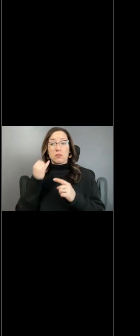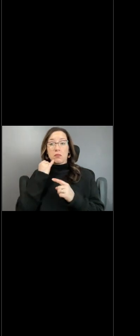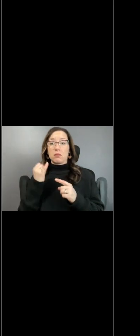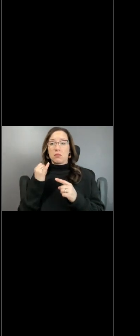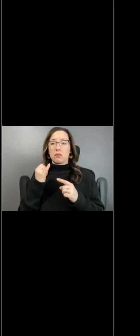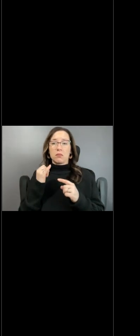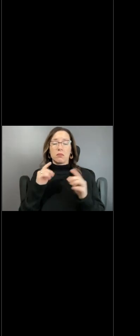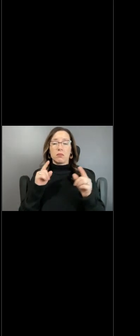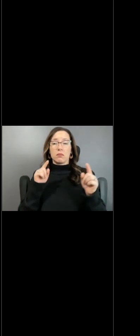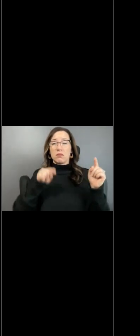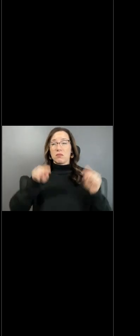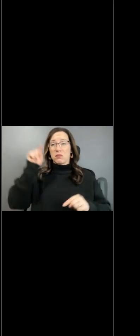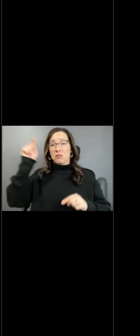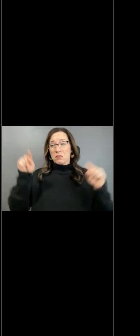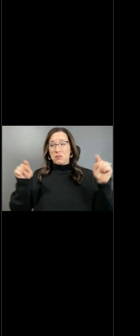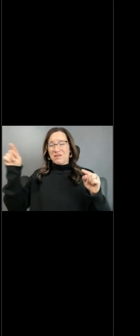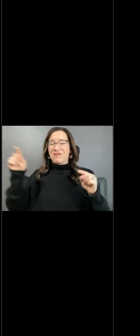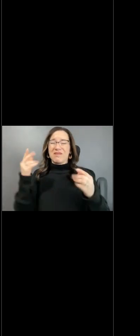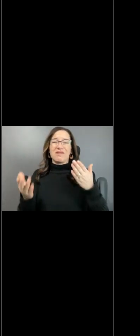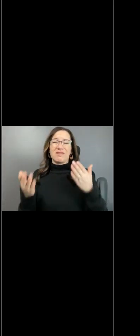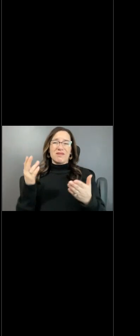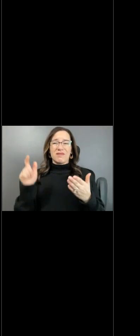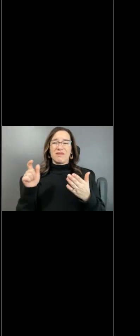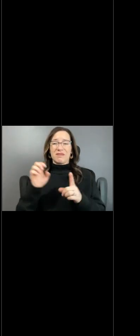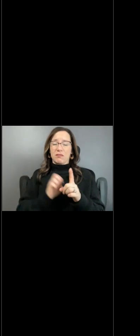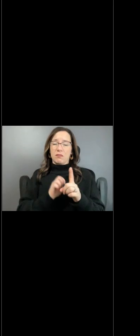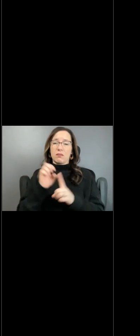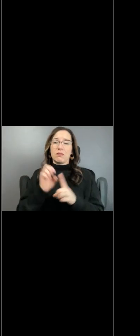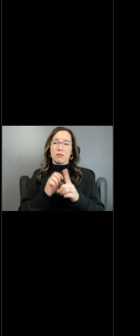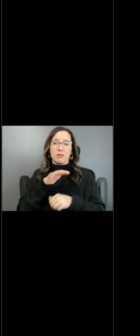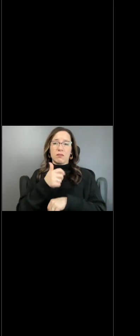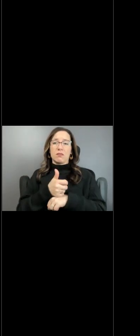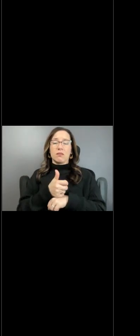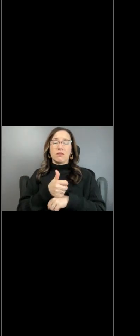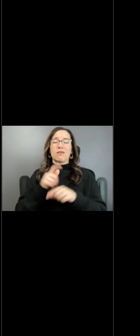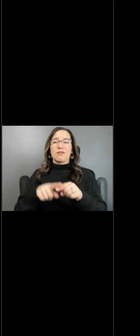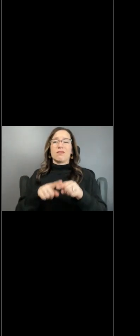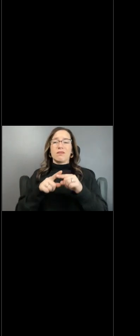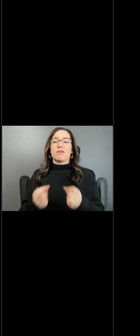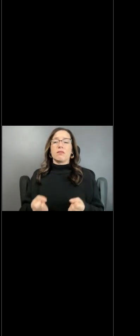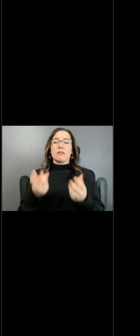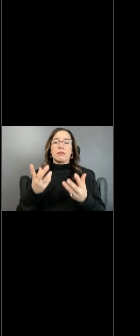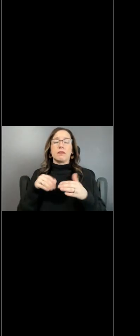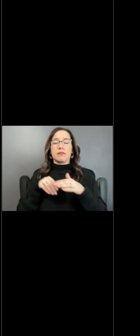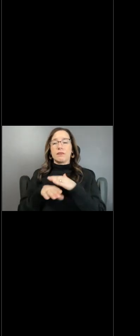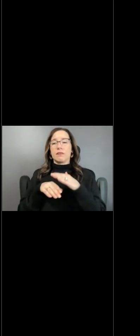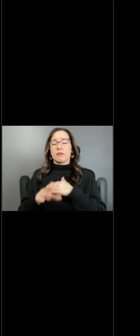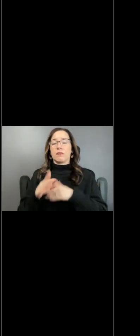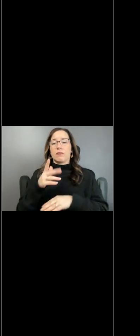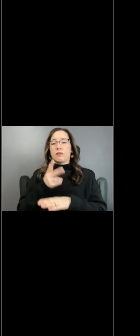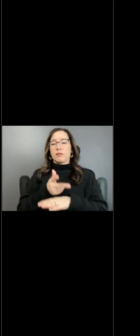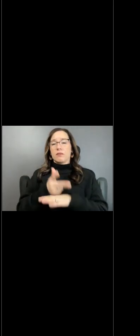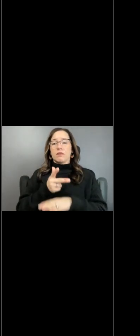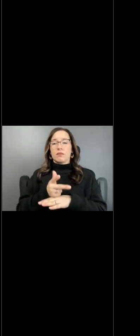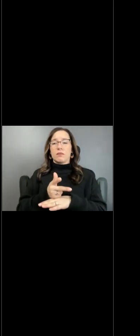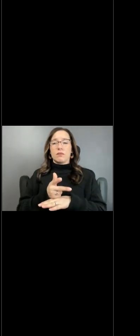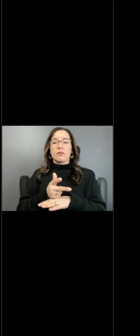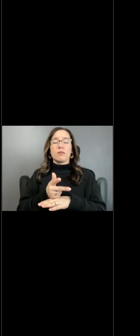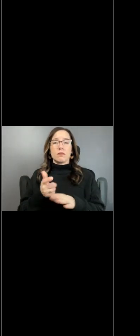this may necessitate the installation of an elevator, depending on the number of accessible parking spaces